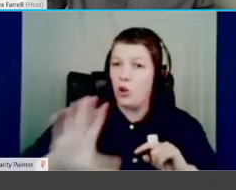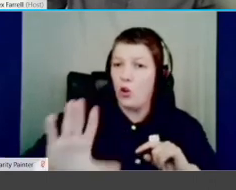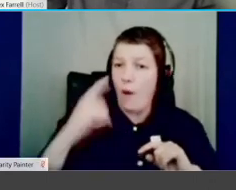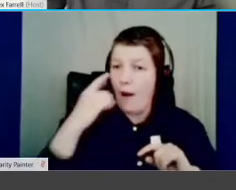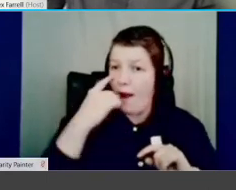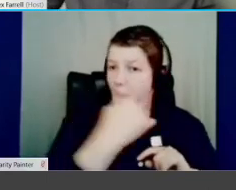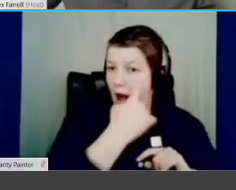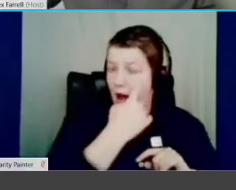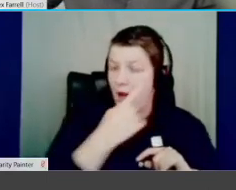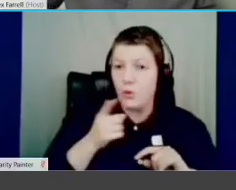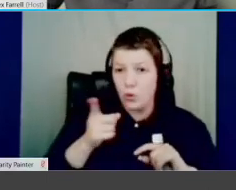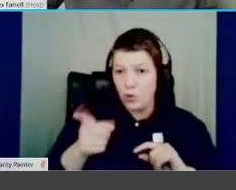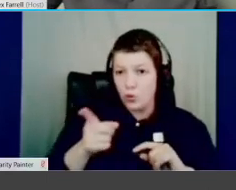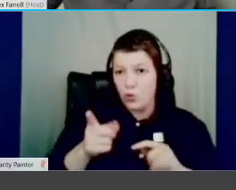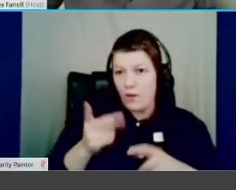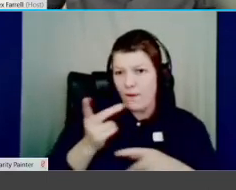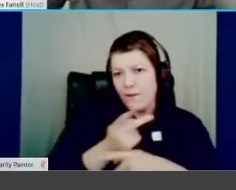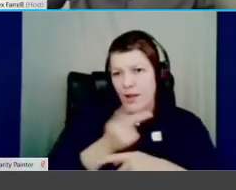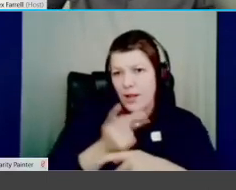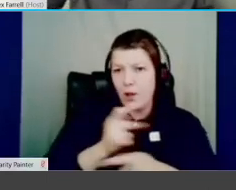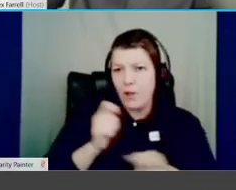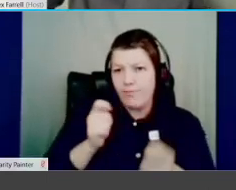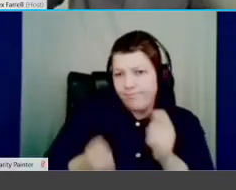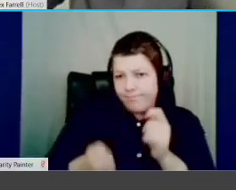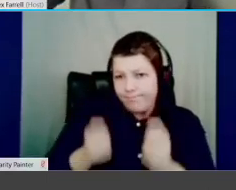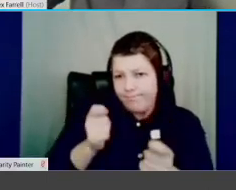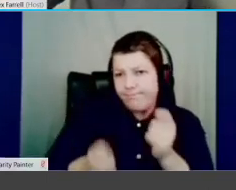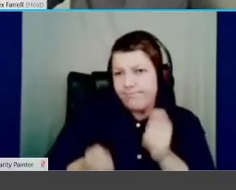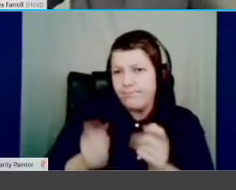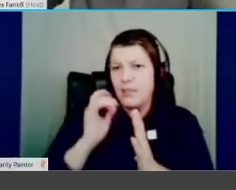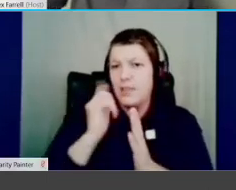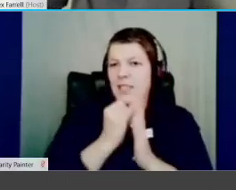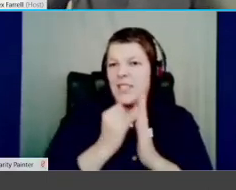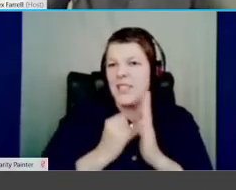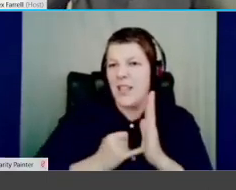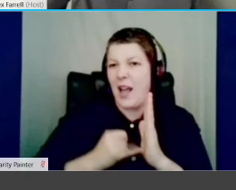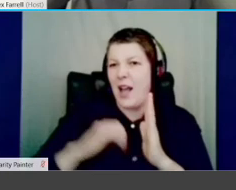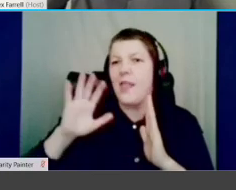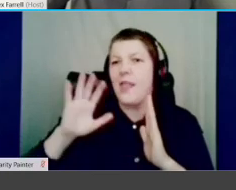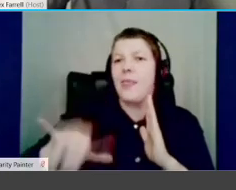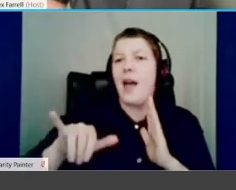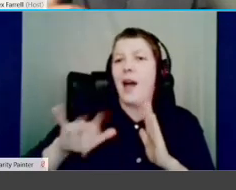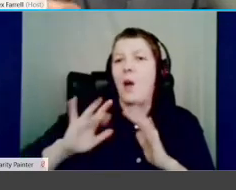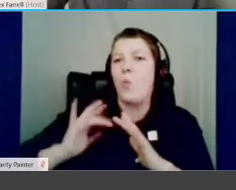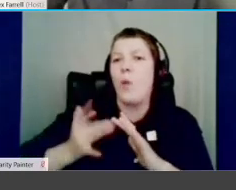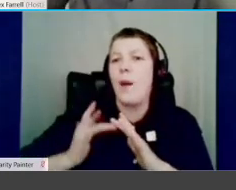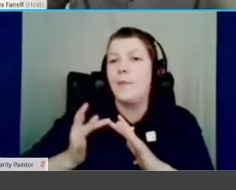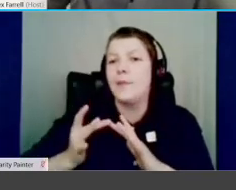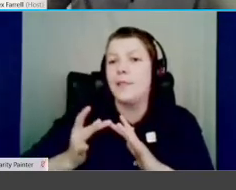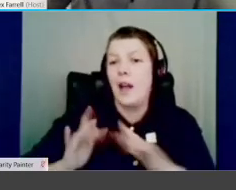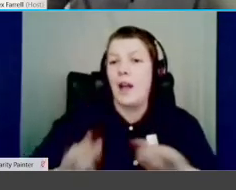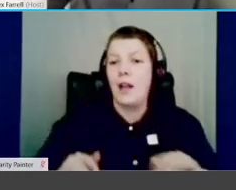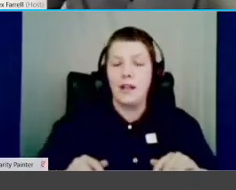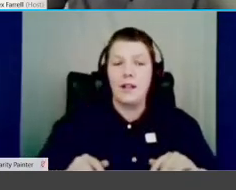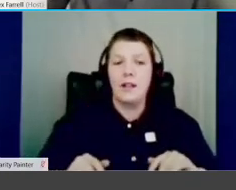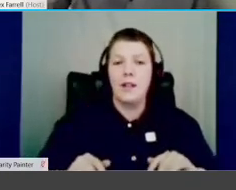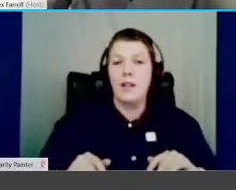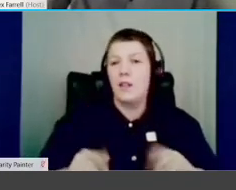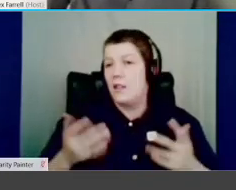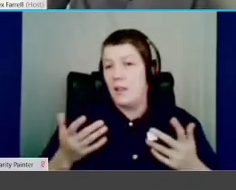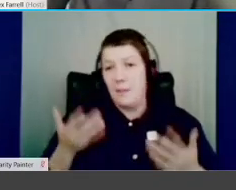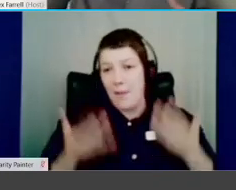site. That was kind of like either something built into the machine you were using, or maybe a